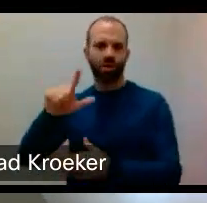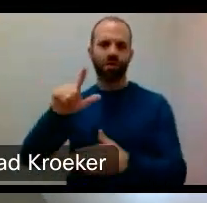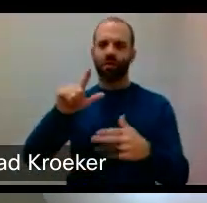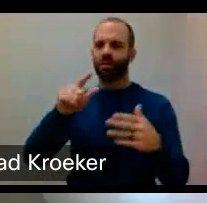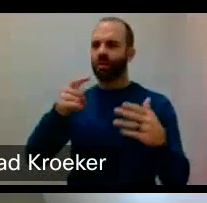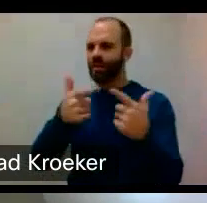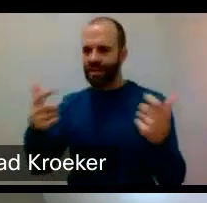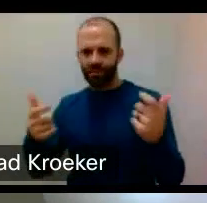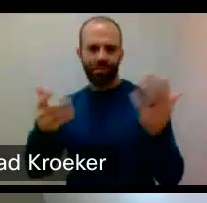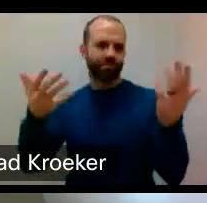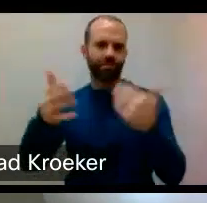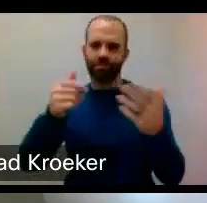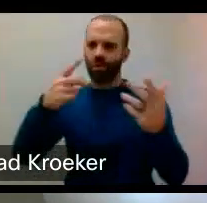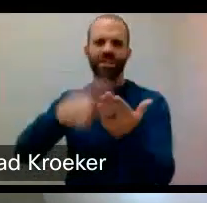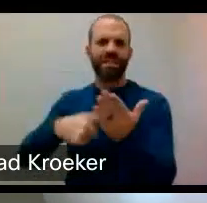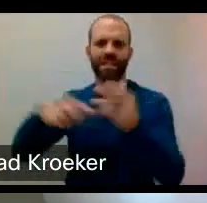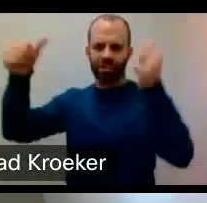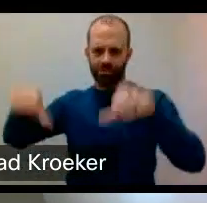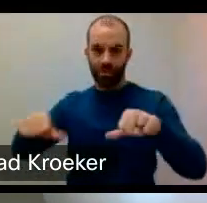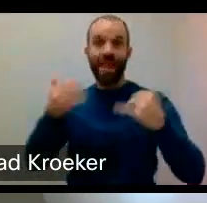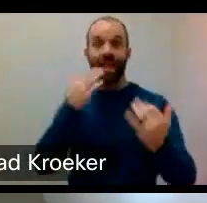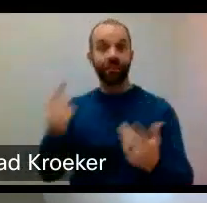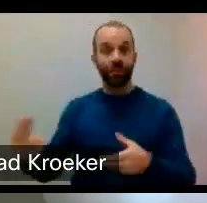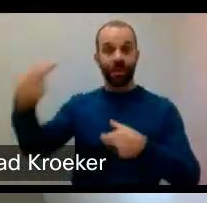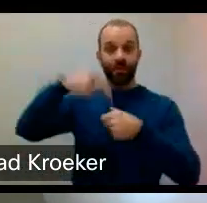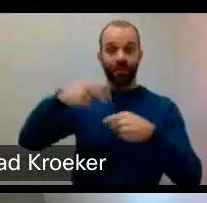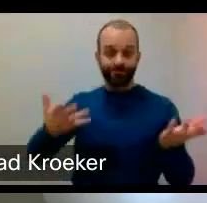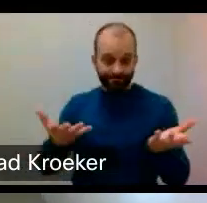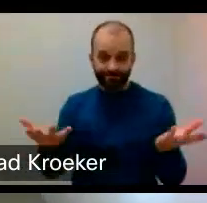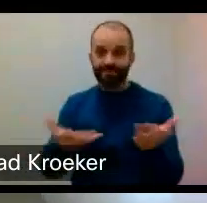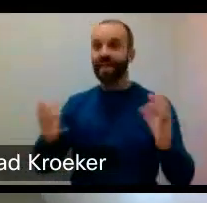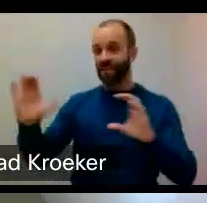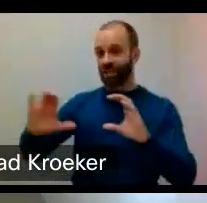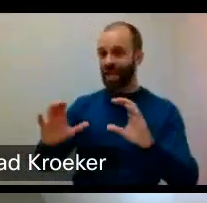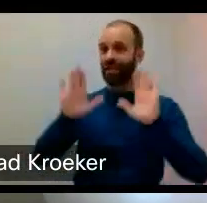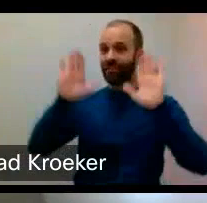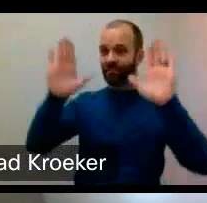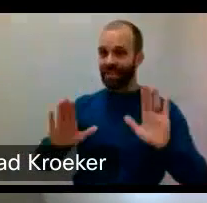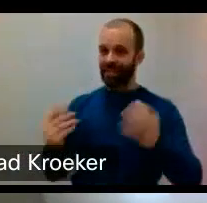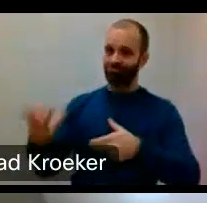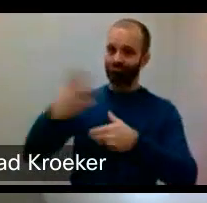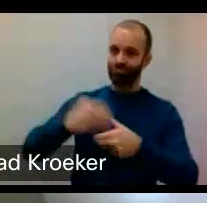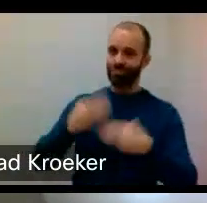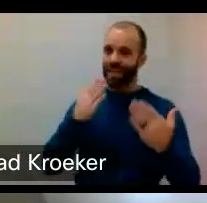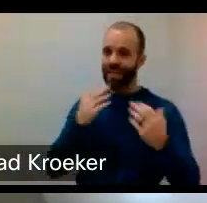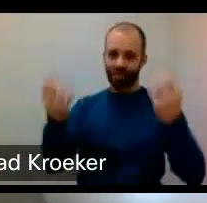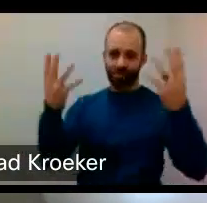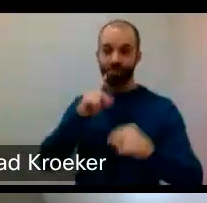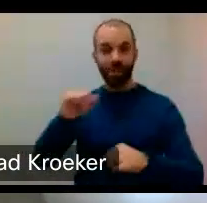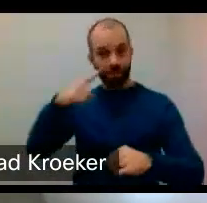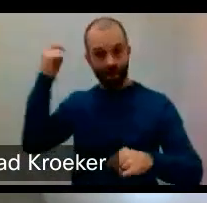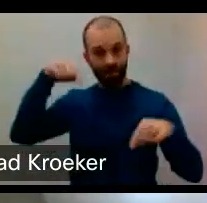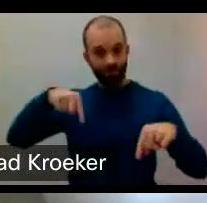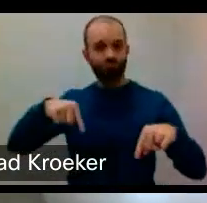All right, thank you very much for attending this workshop. I appreciate the participation in the chat. That was fantastic. Because you attended